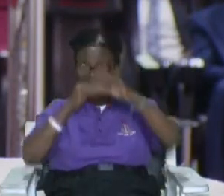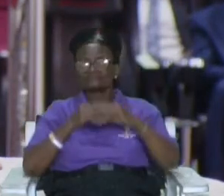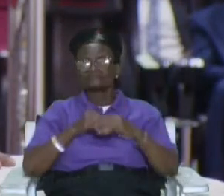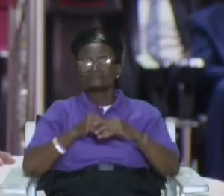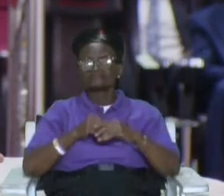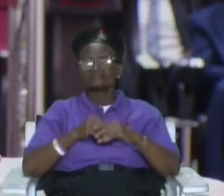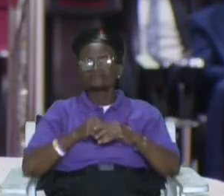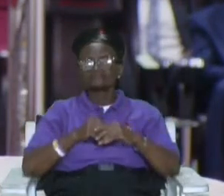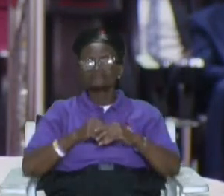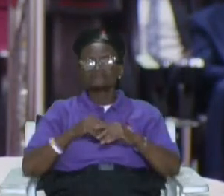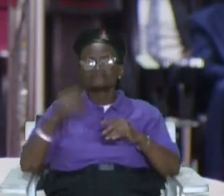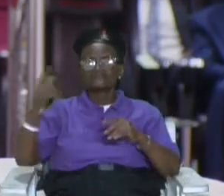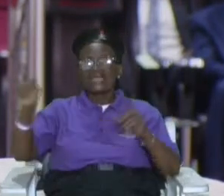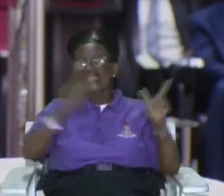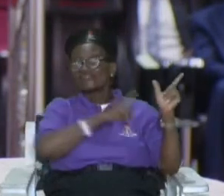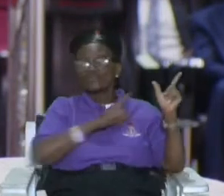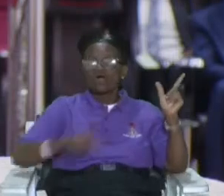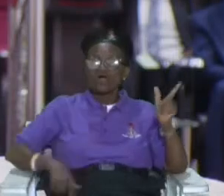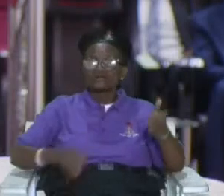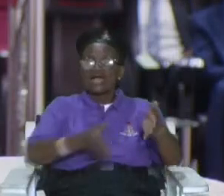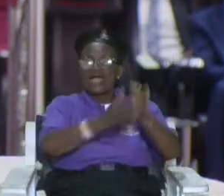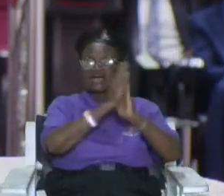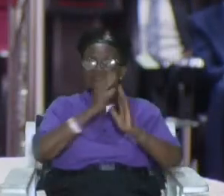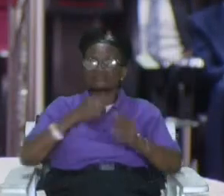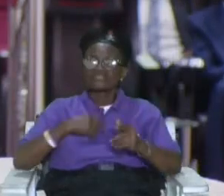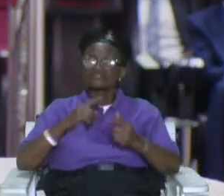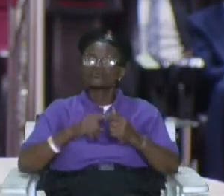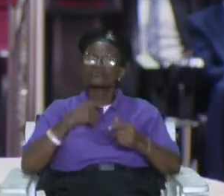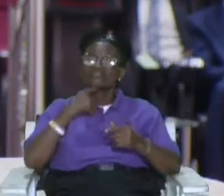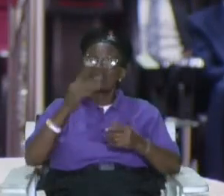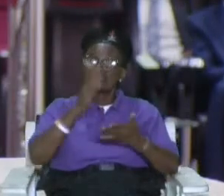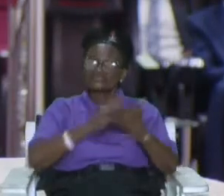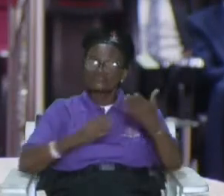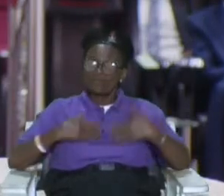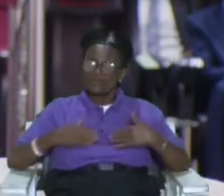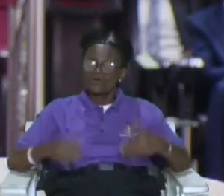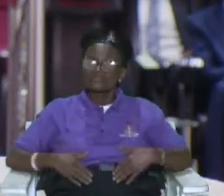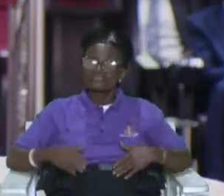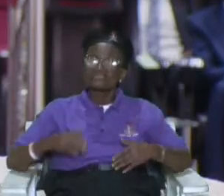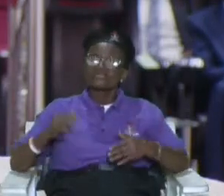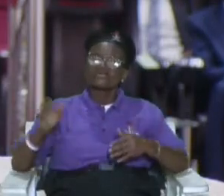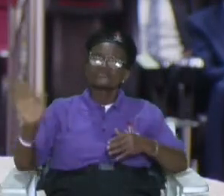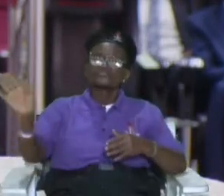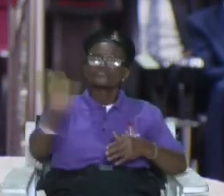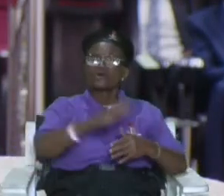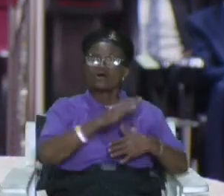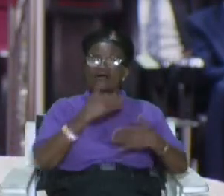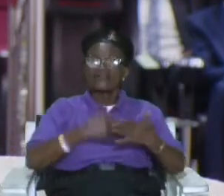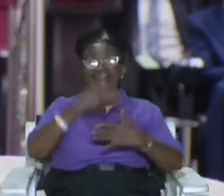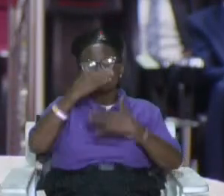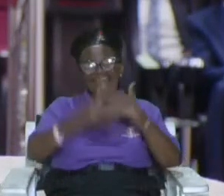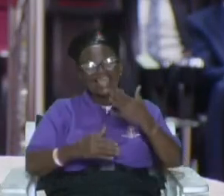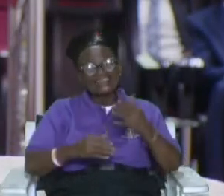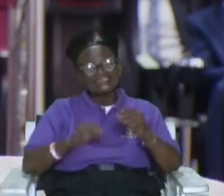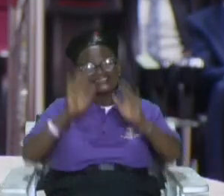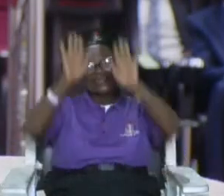Lord asked me to tell somebody, your next miracle will be spectacular.